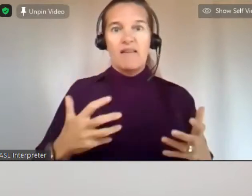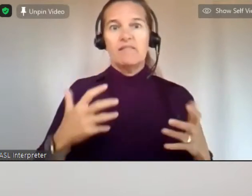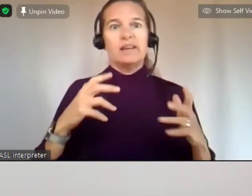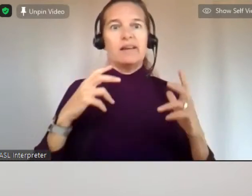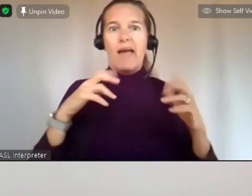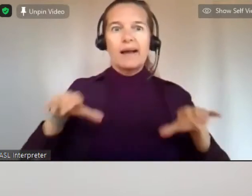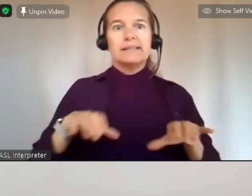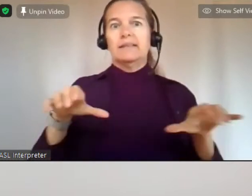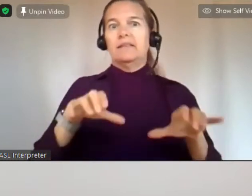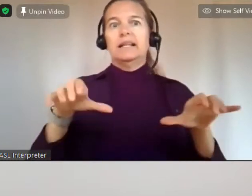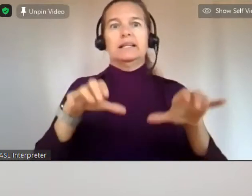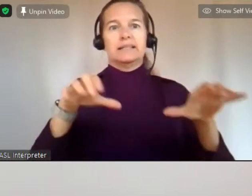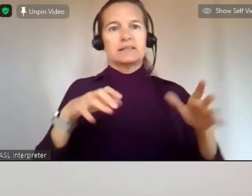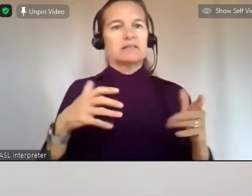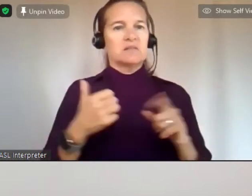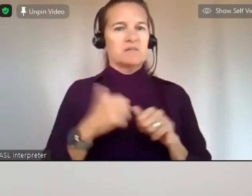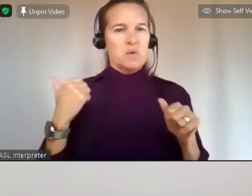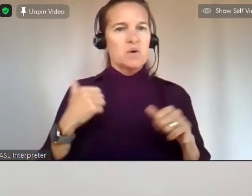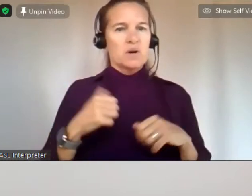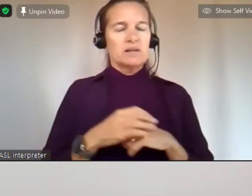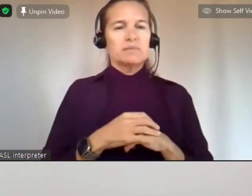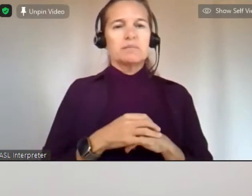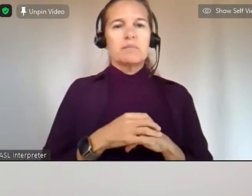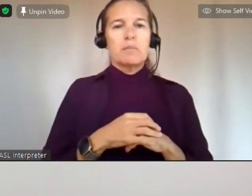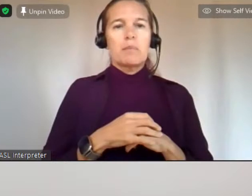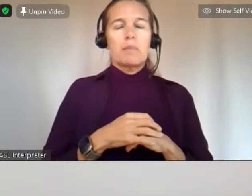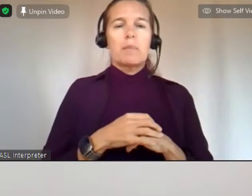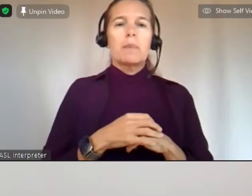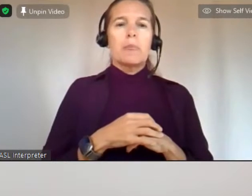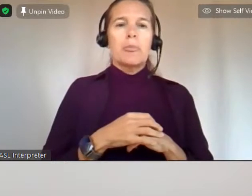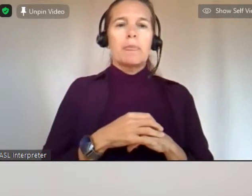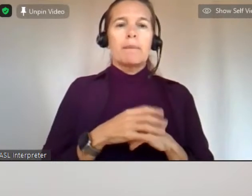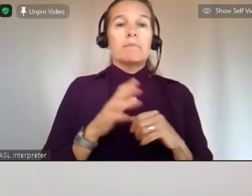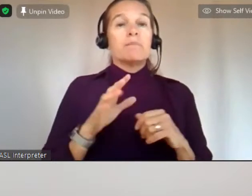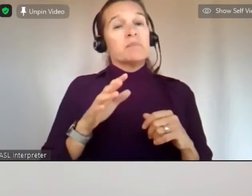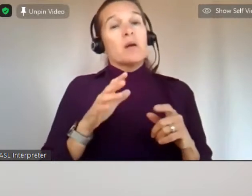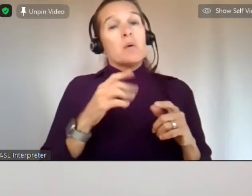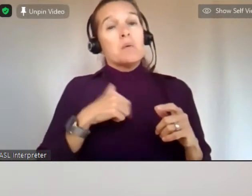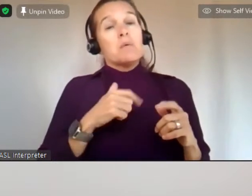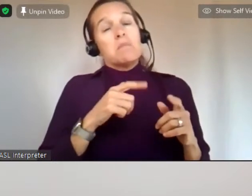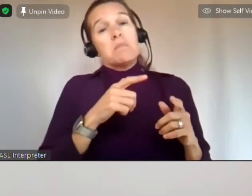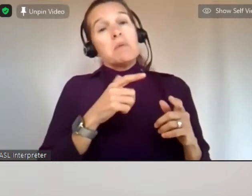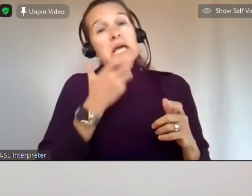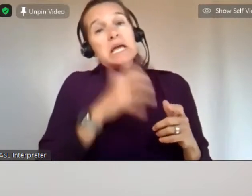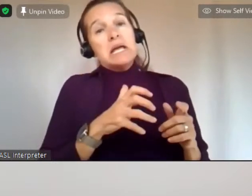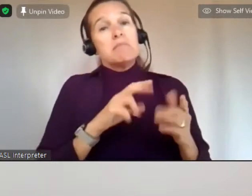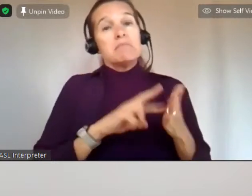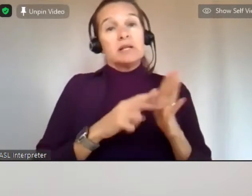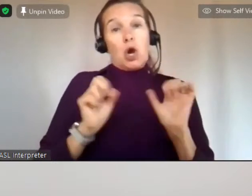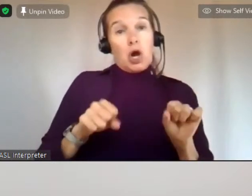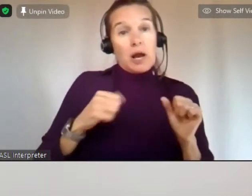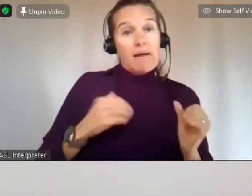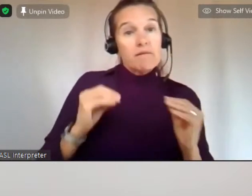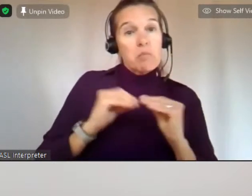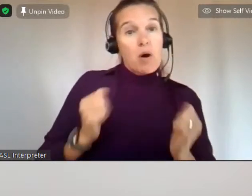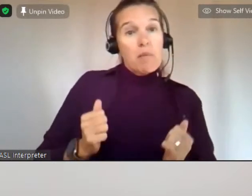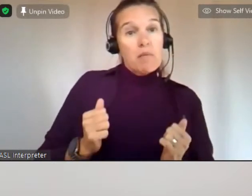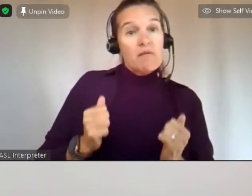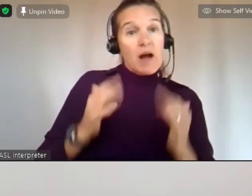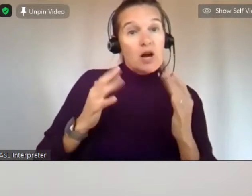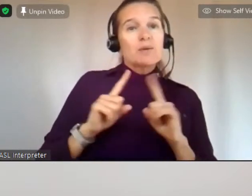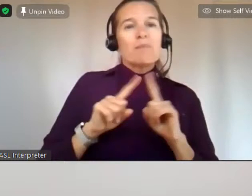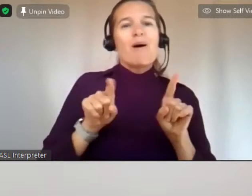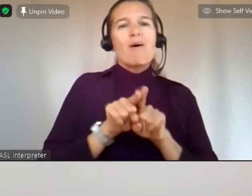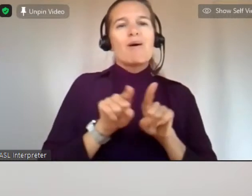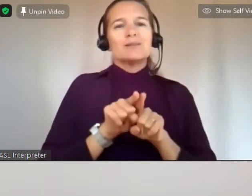It also brings on big threats of more fires, but also power shutdowns. So we want to avoid